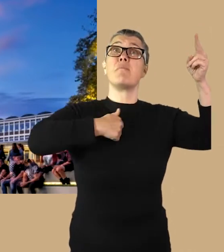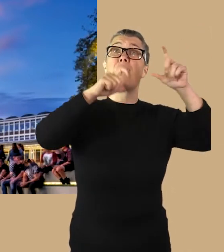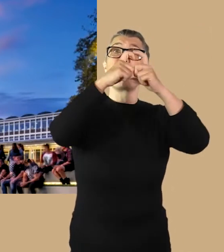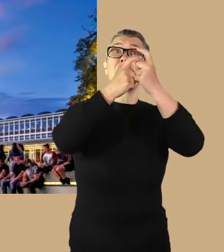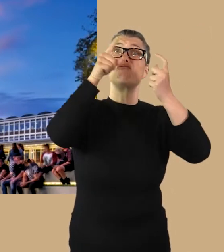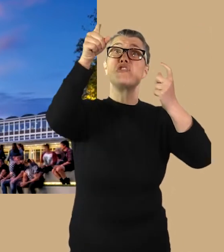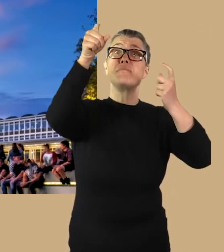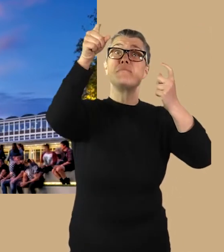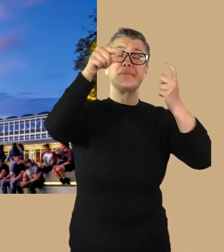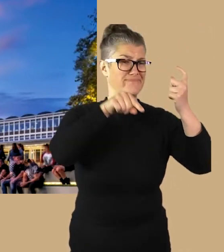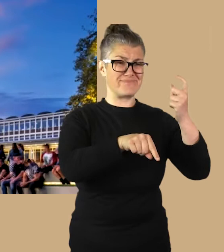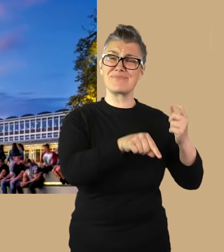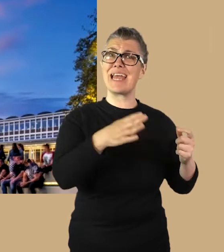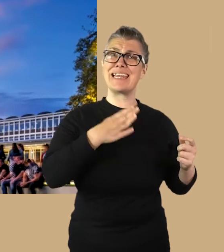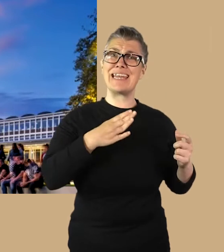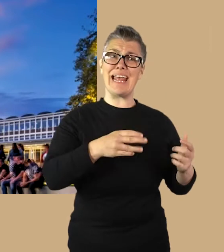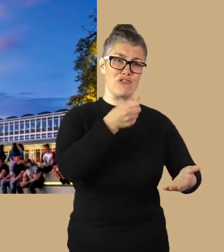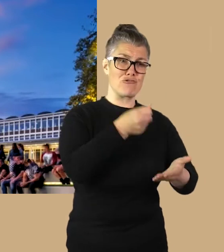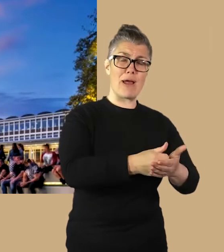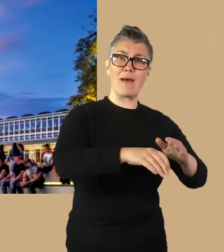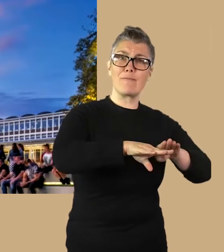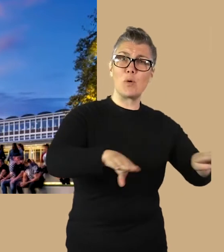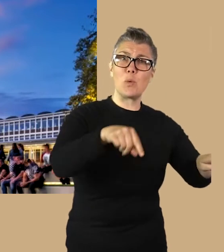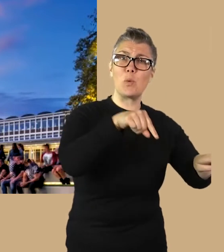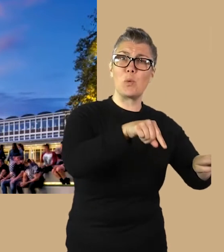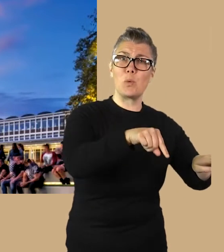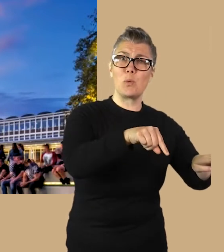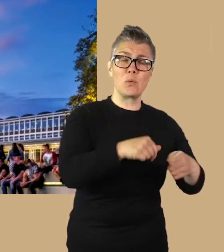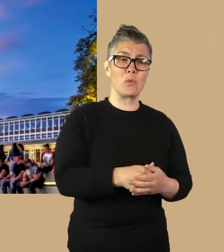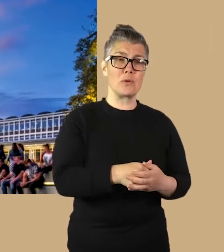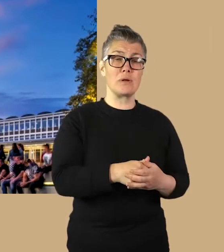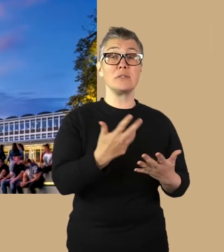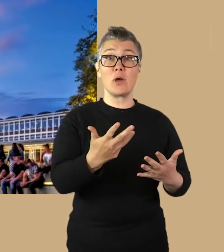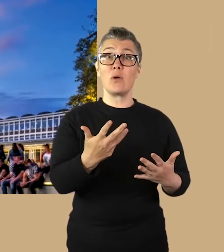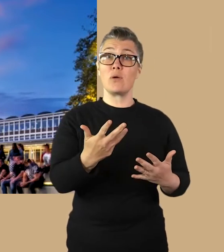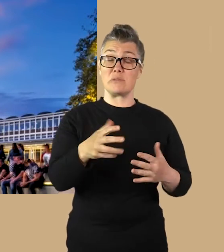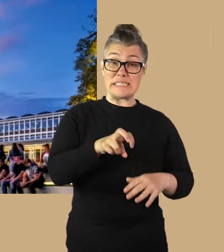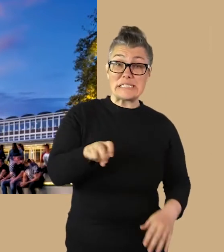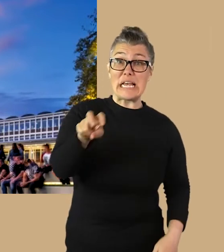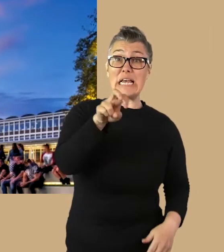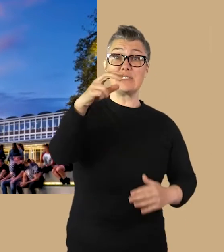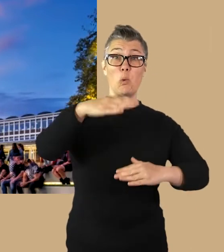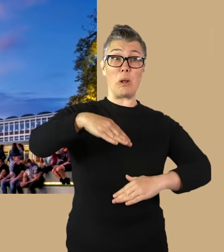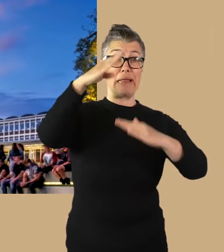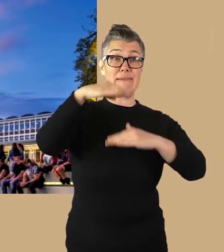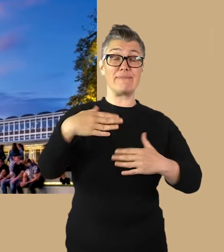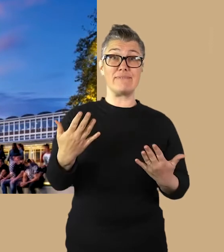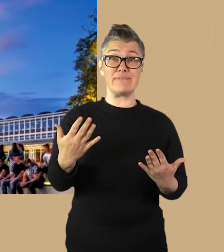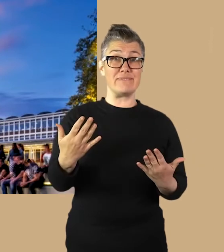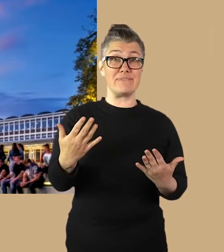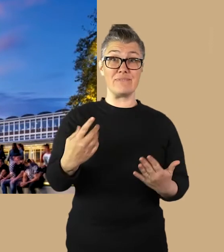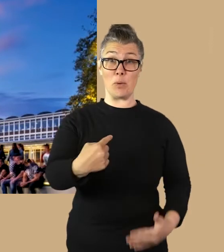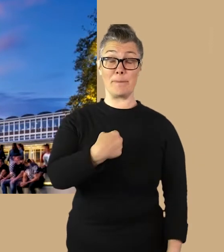was especially true in TAFE, and that I actually had to use stairs or lifts,